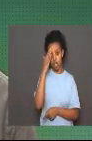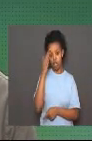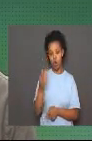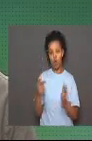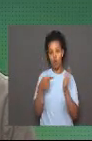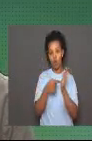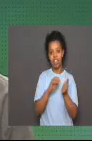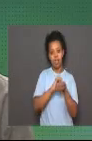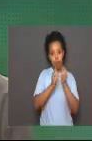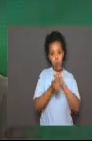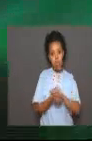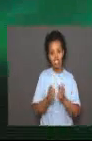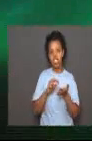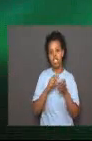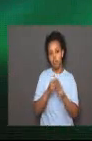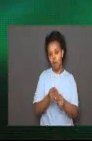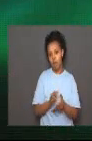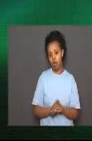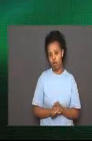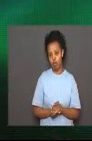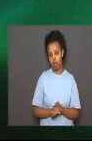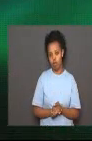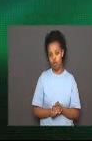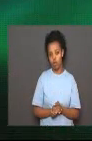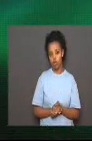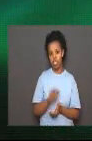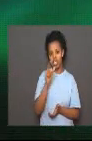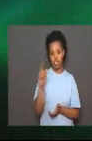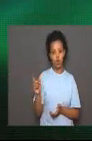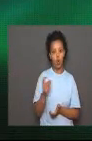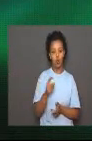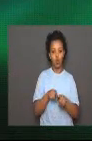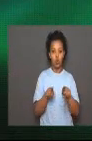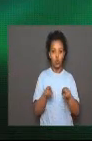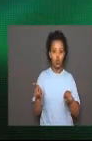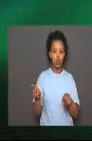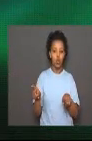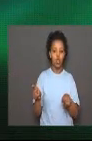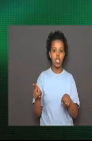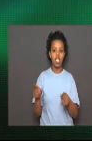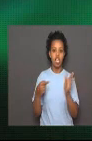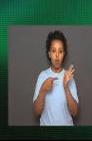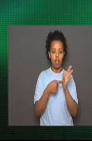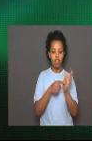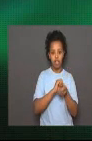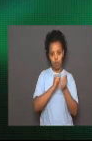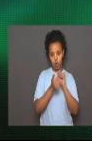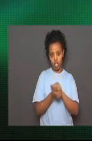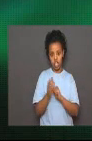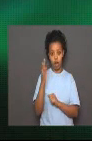point mutations. There are a few different types of point